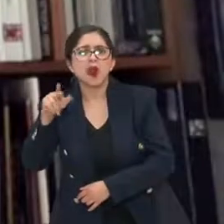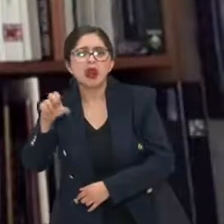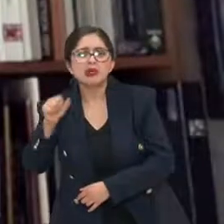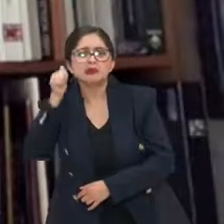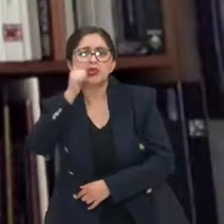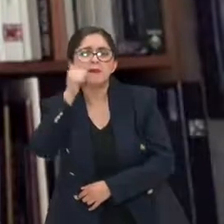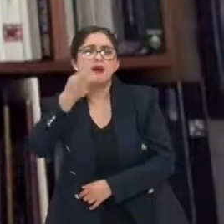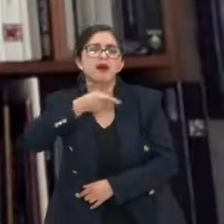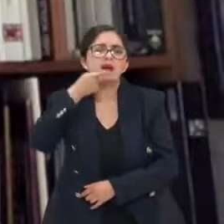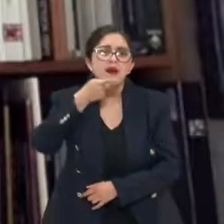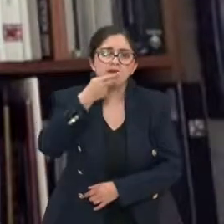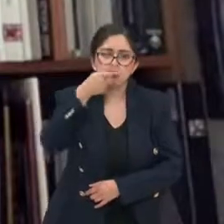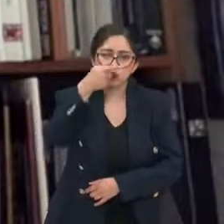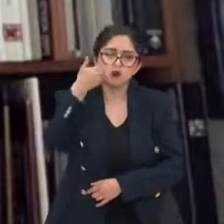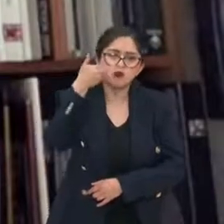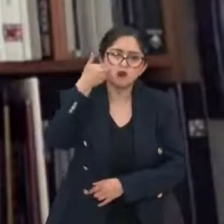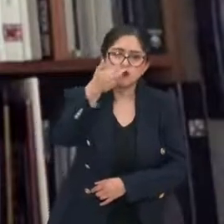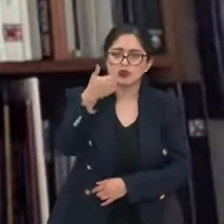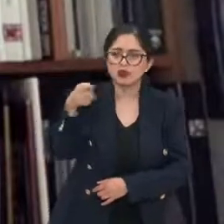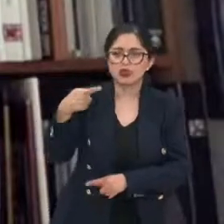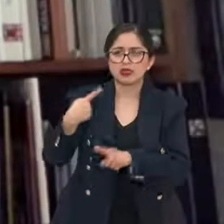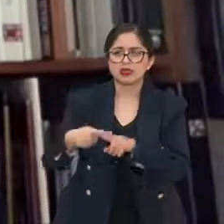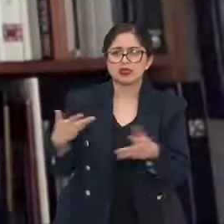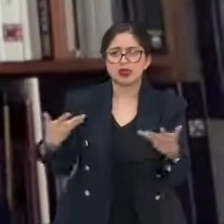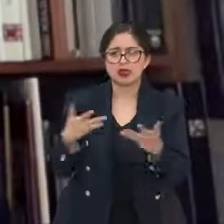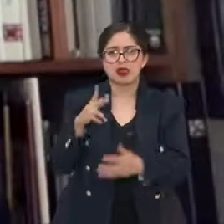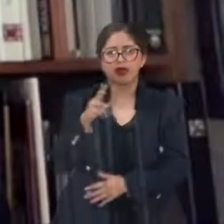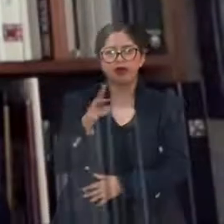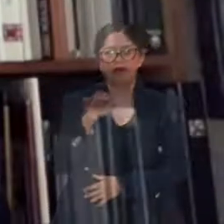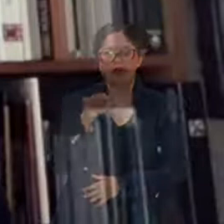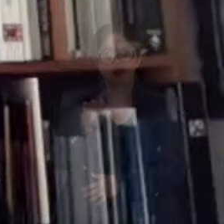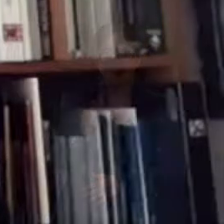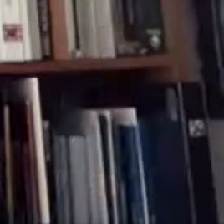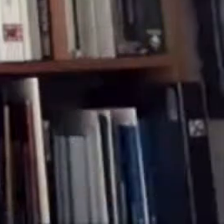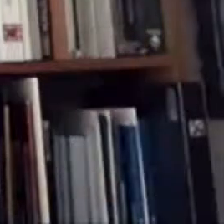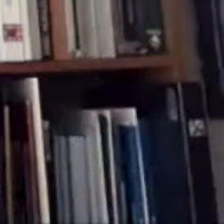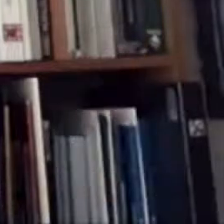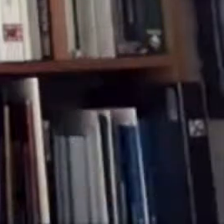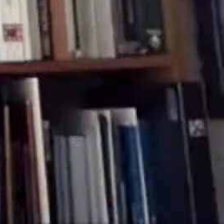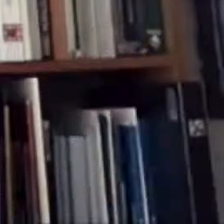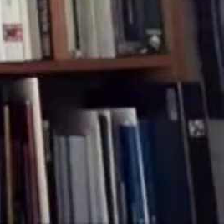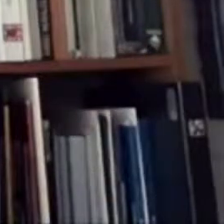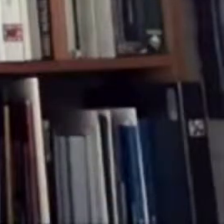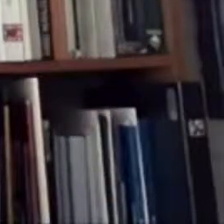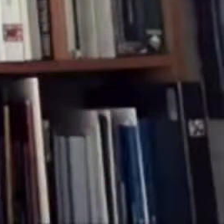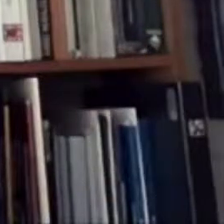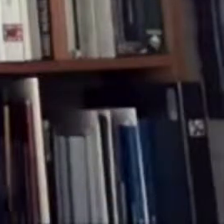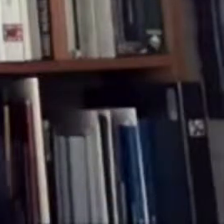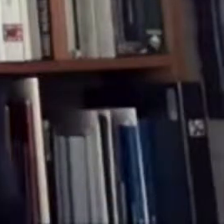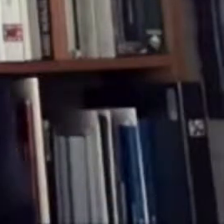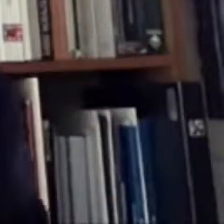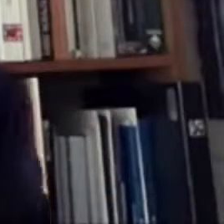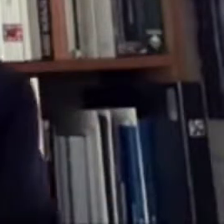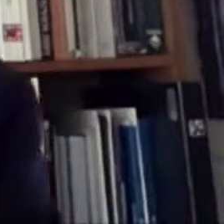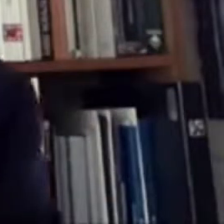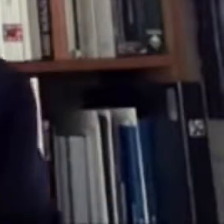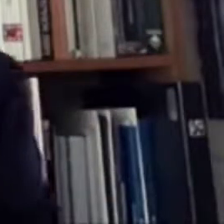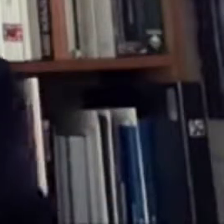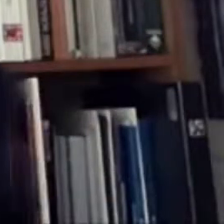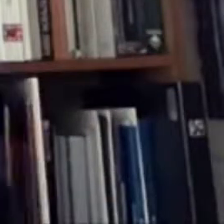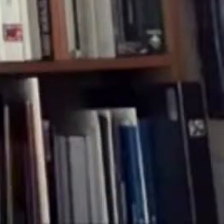not an integrating one, and it has reflected very good by Rafael Loaiza. Morales said when